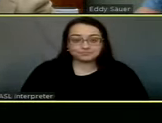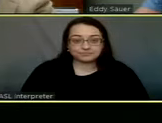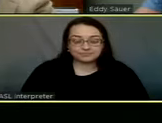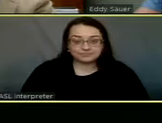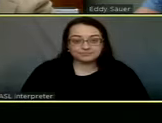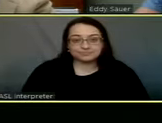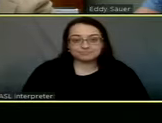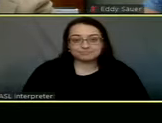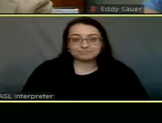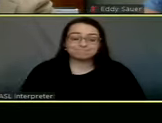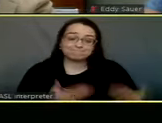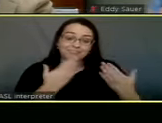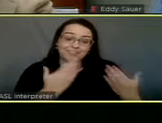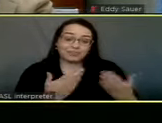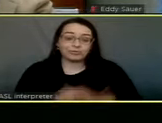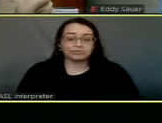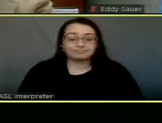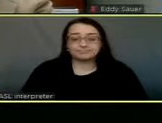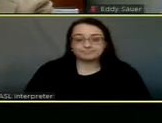Thank you.